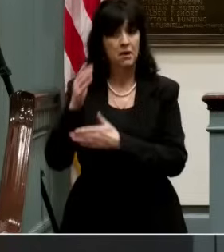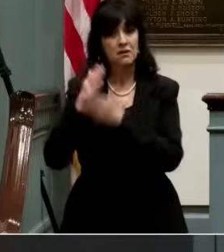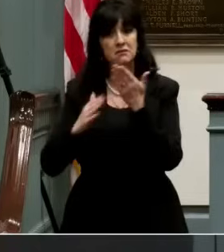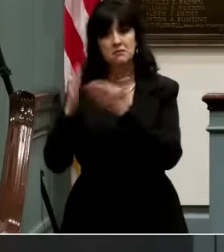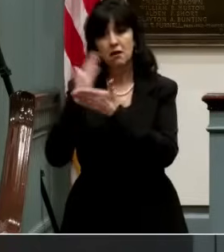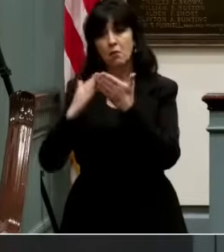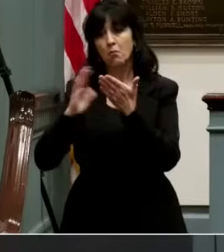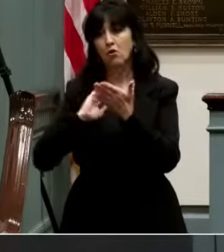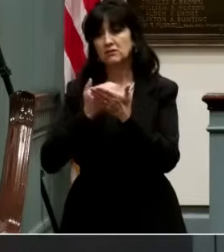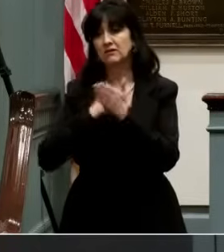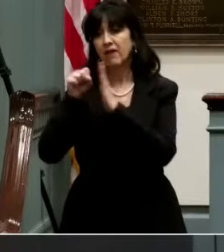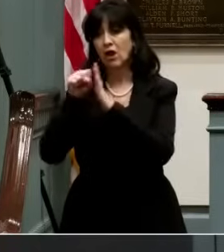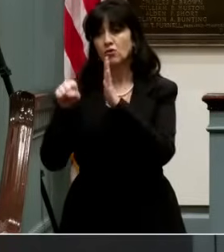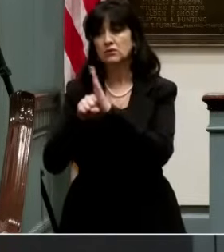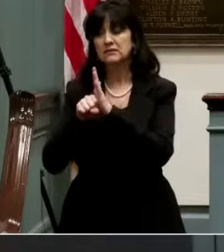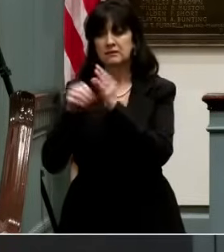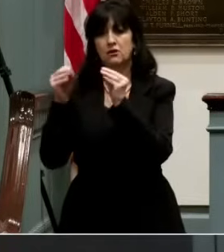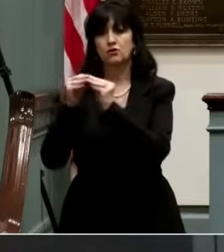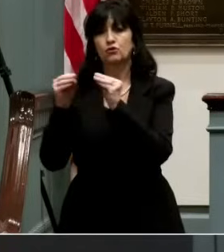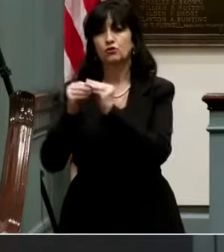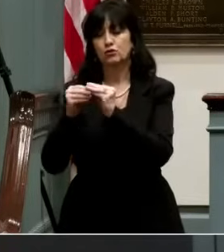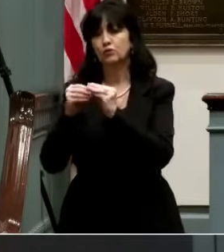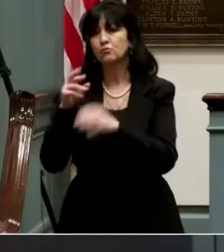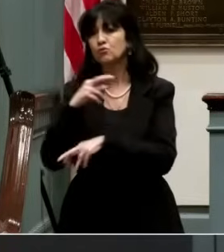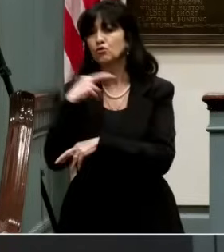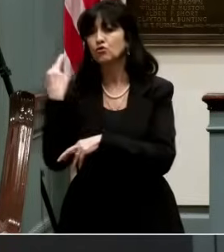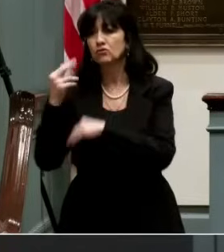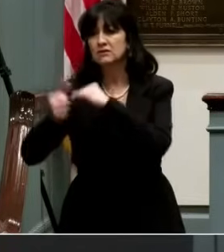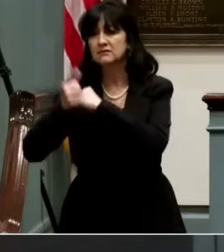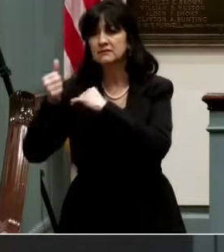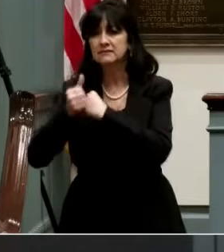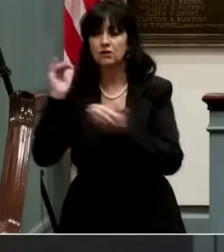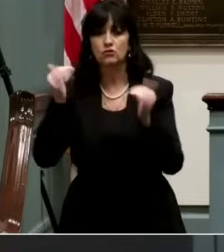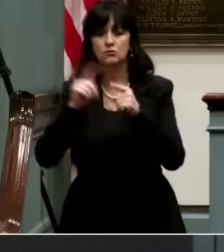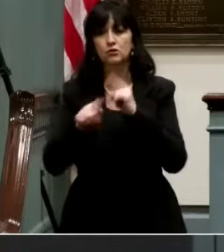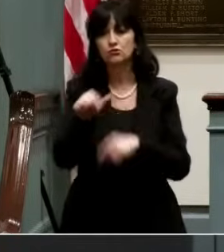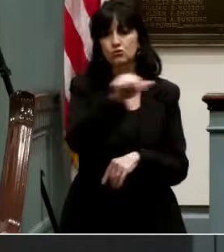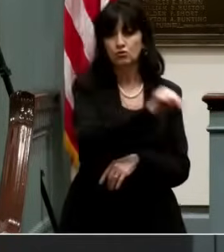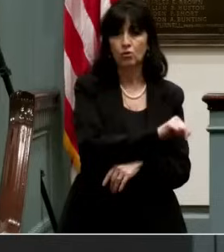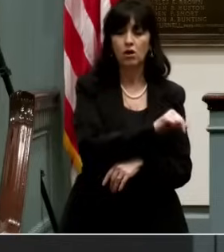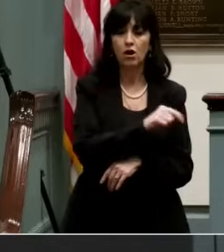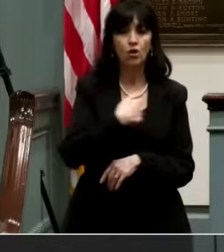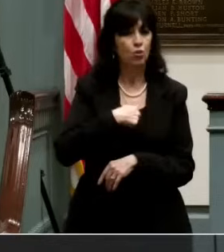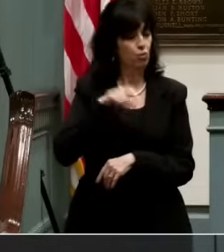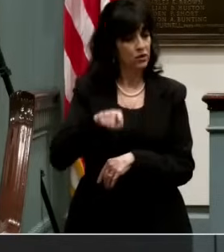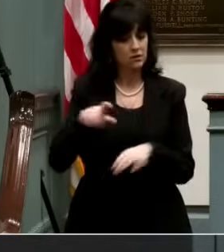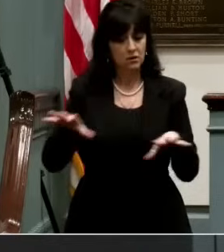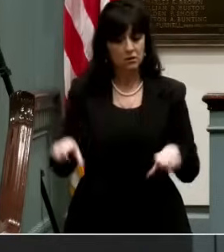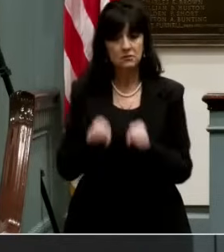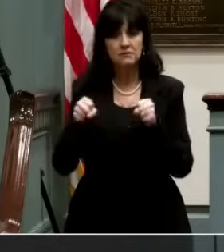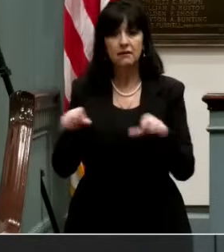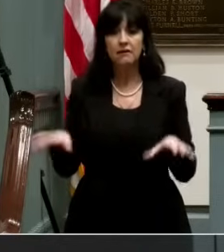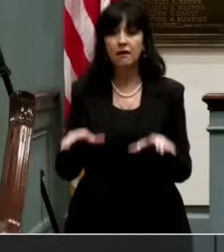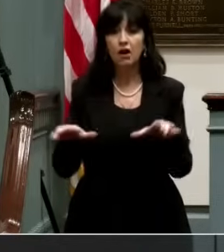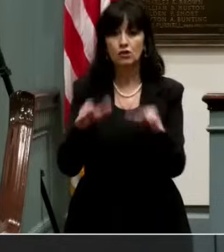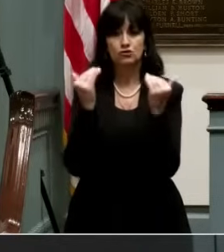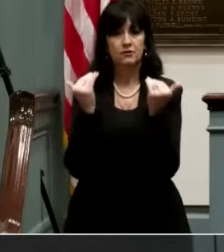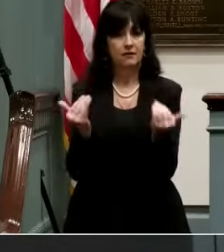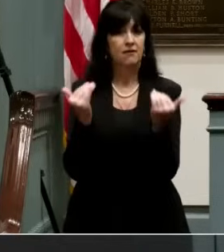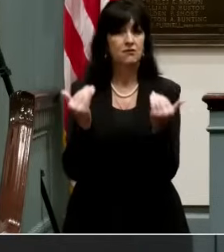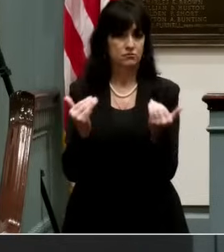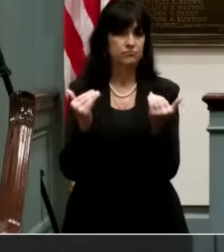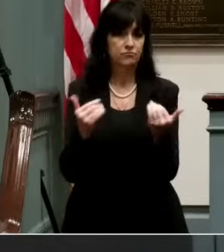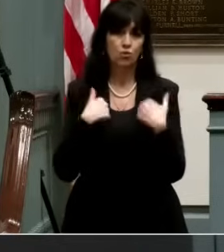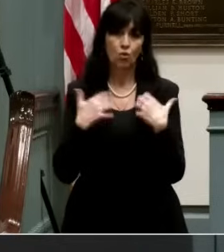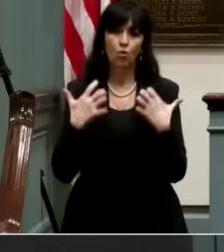than others. And that's why we need to take action. With the help of federal infrastructure funding, we will accelerate